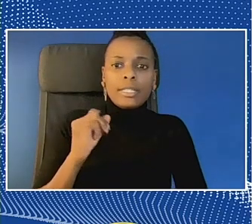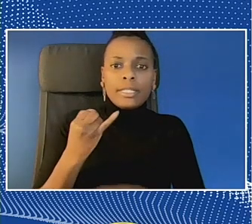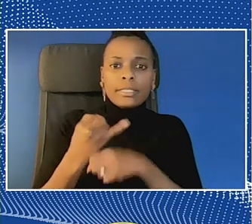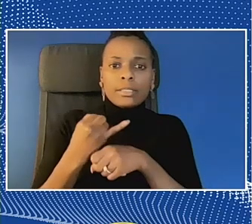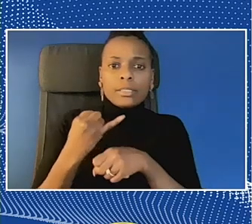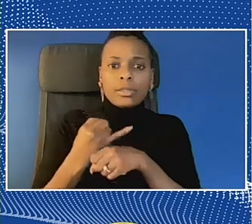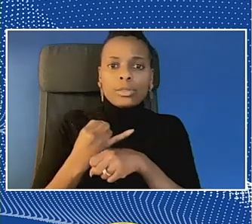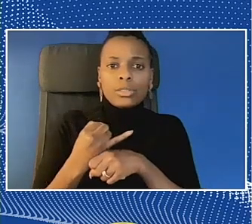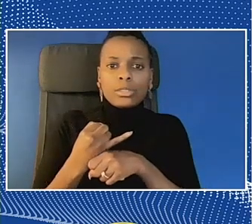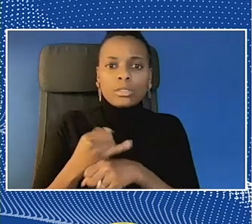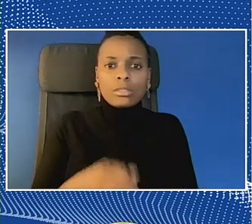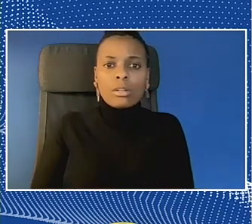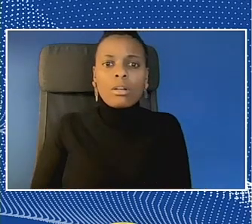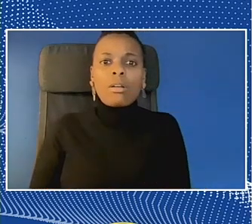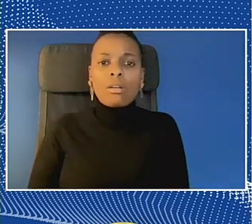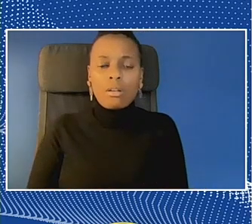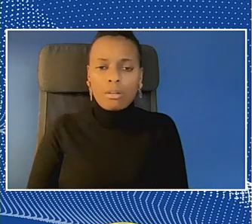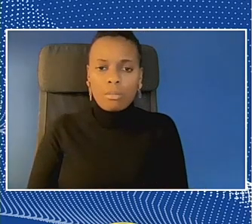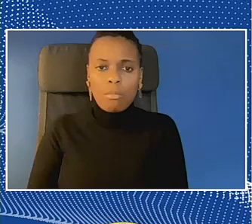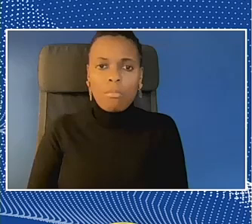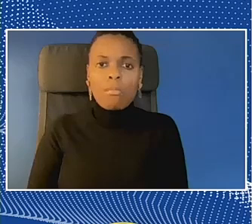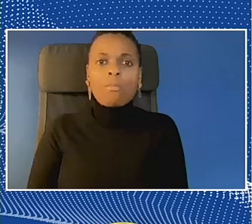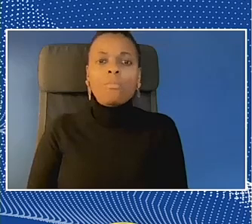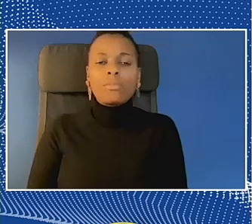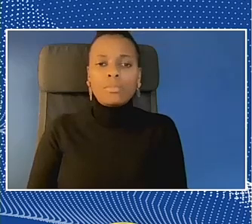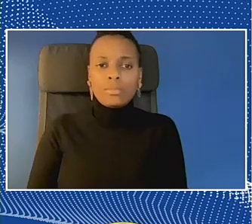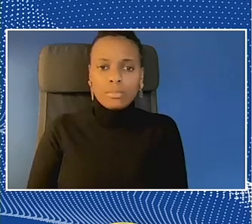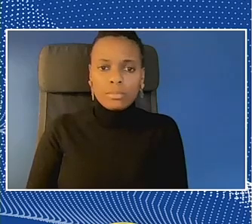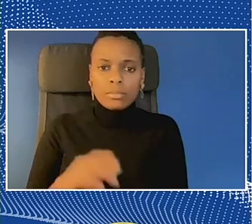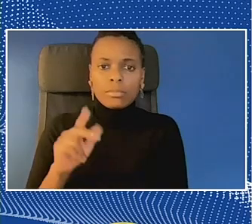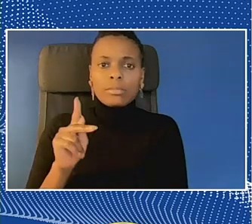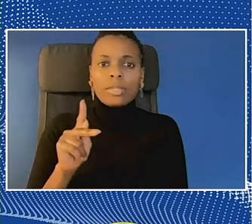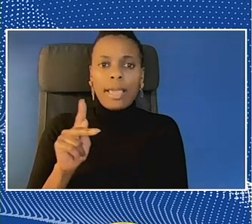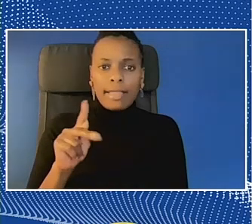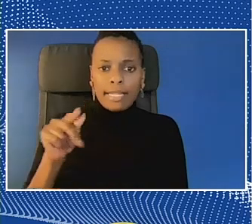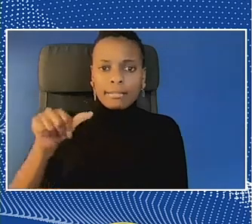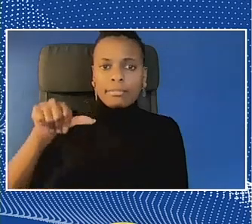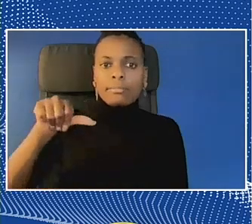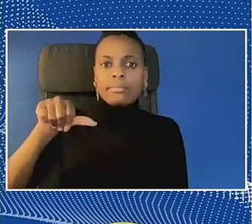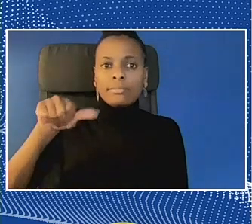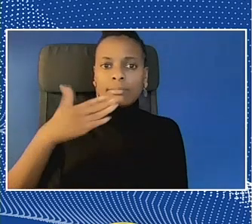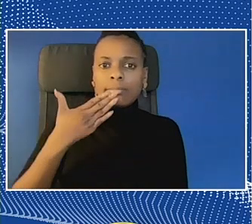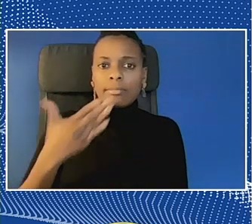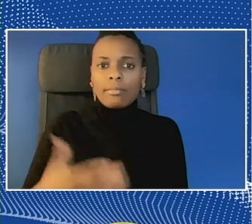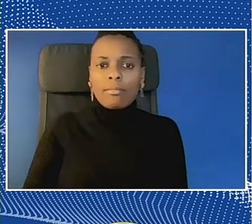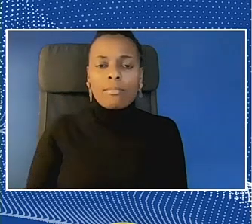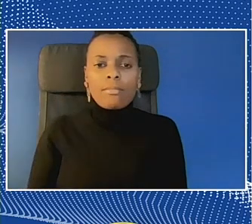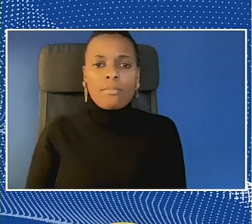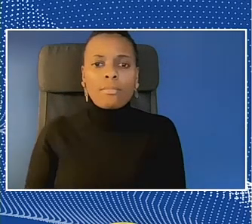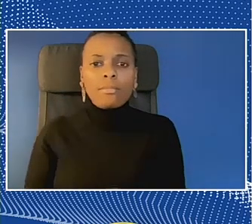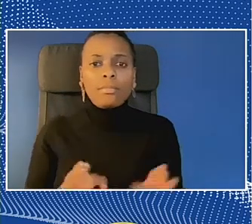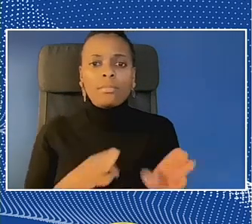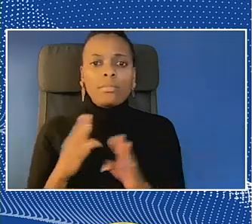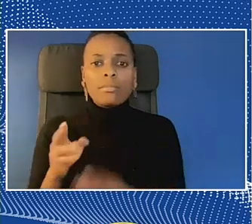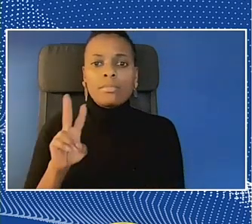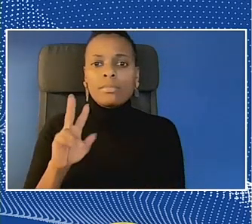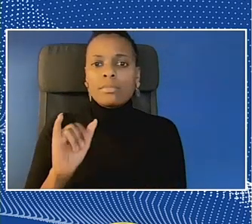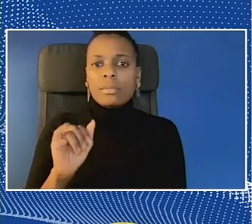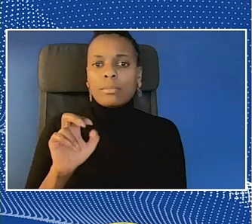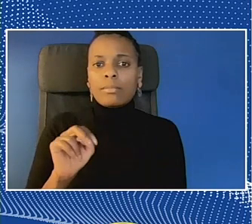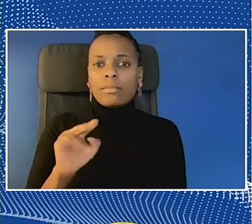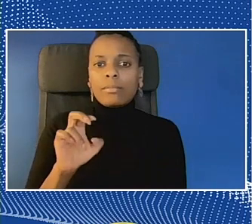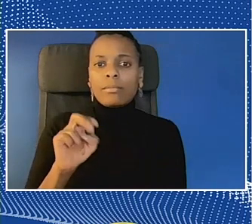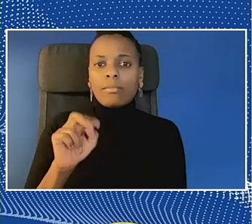Note that Kathleen has gone thumbs sideways. Thank you, Kathleen. Vincent Andrews,